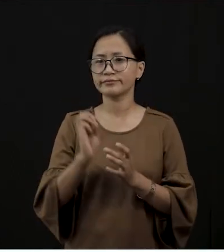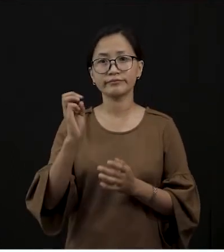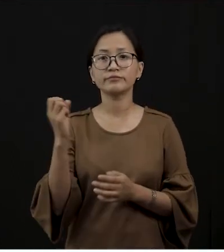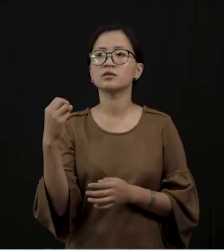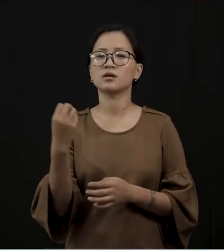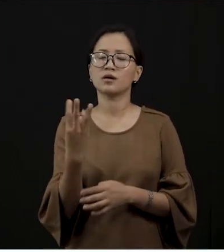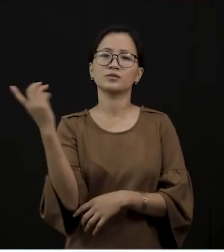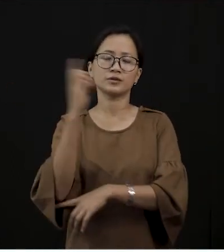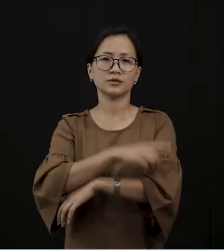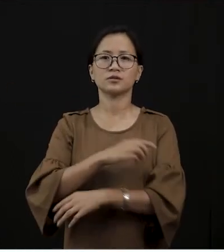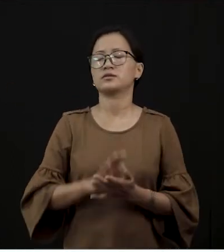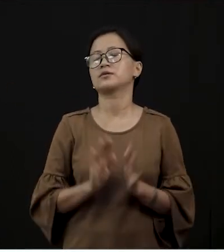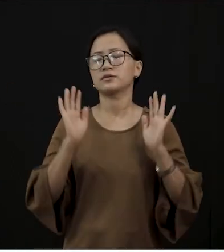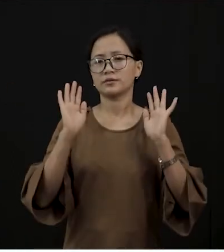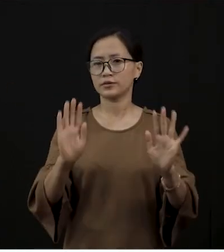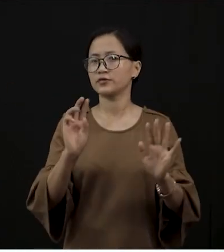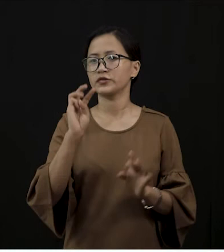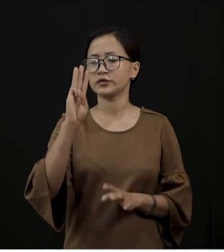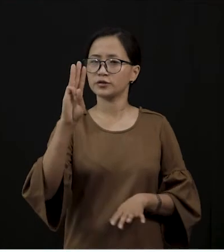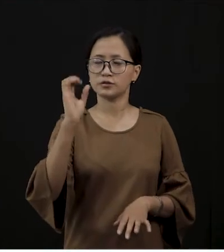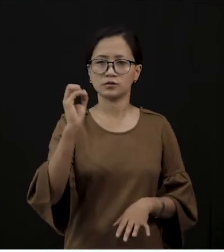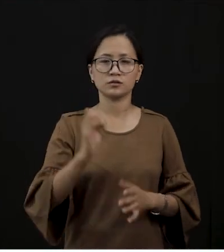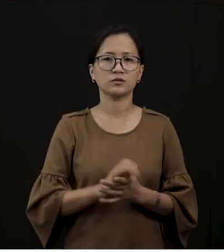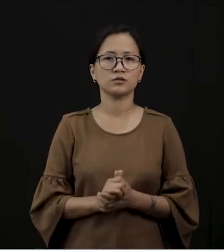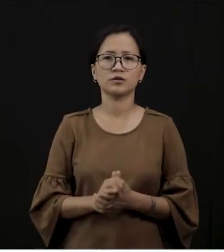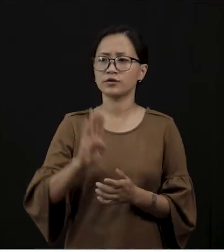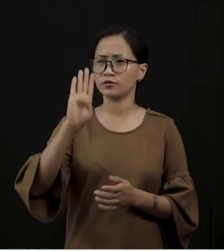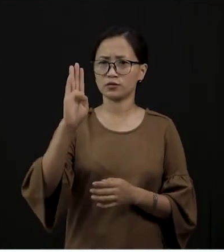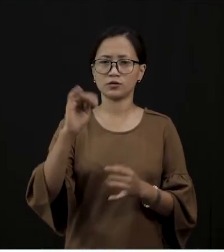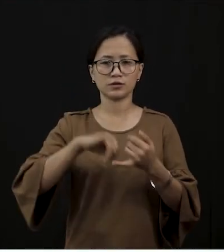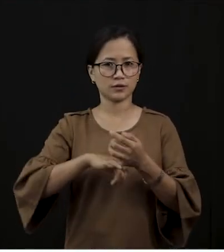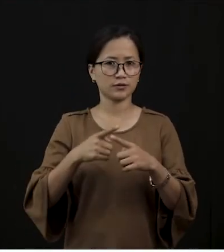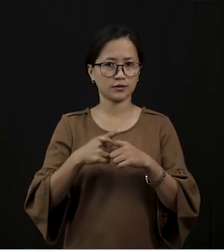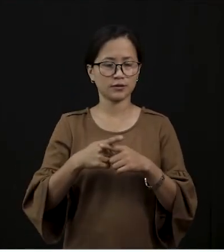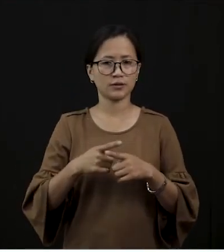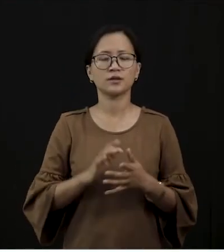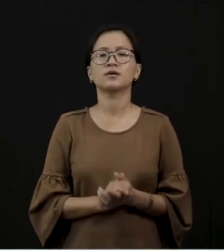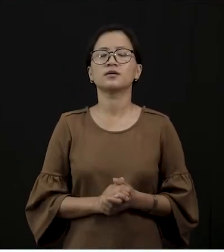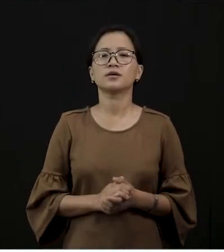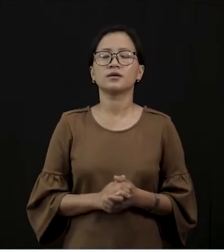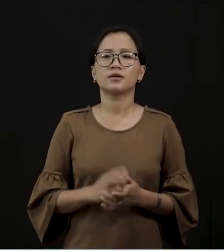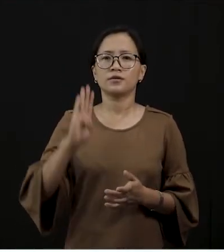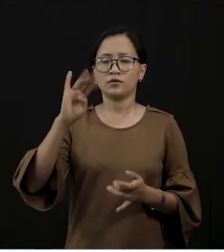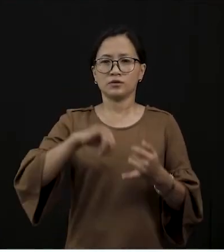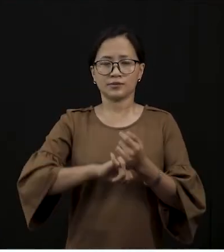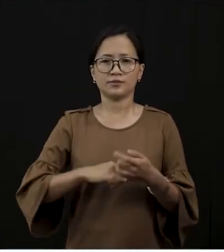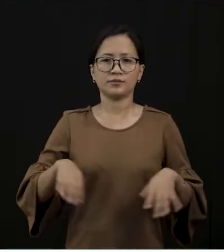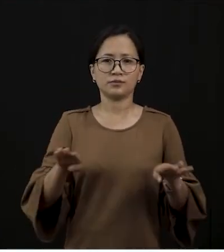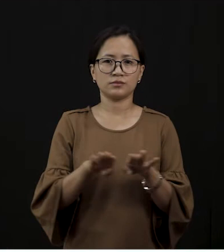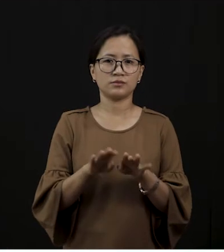days? 30 days. 30 days. 4 Saturdays and 4